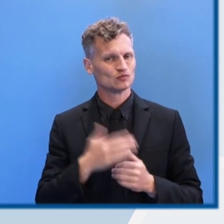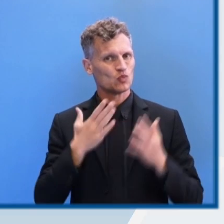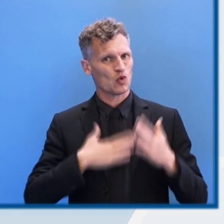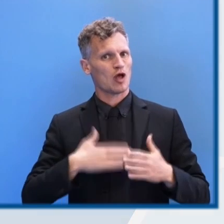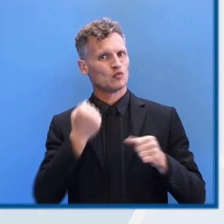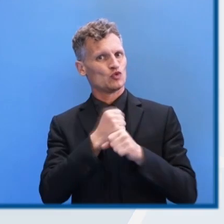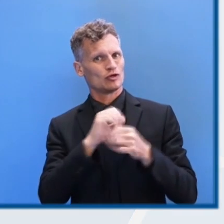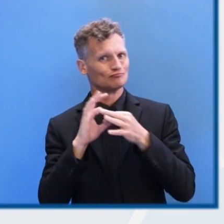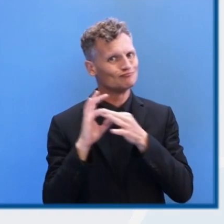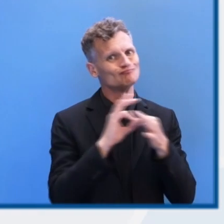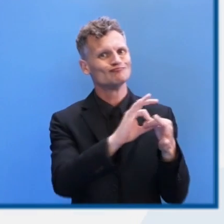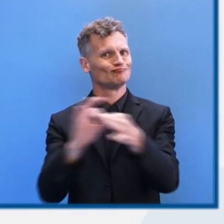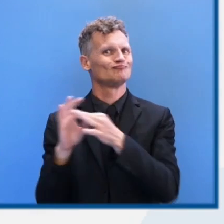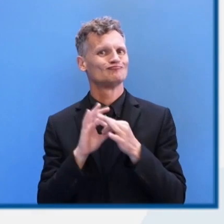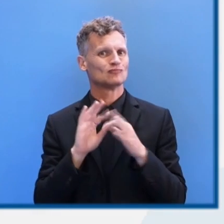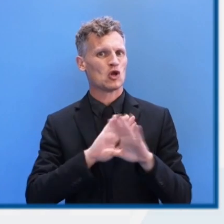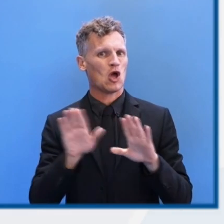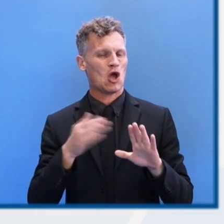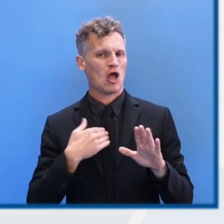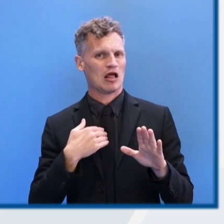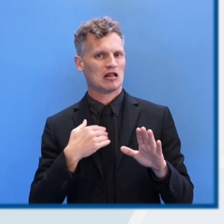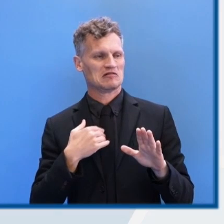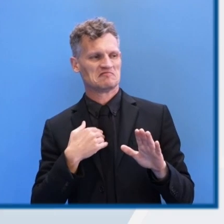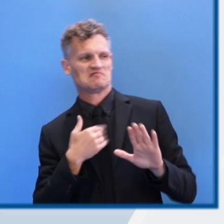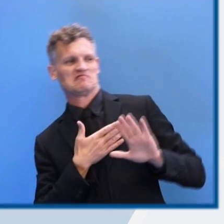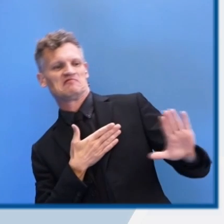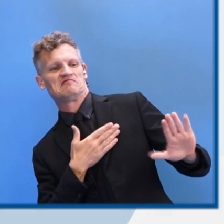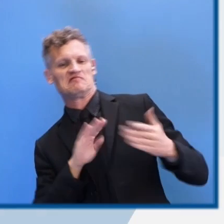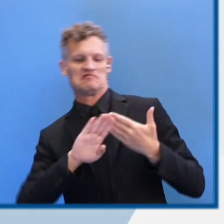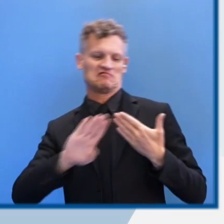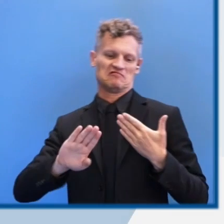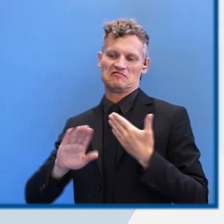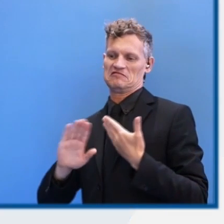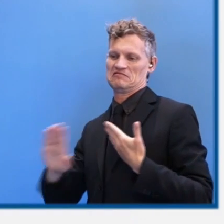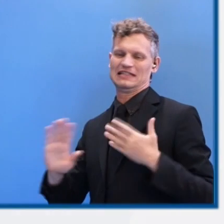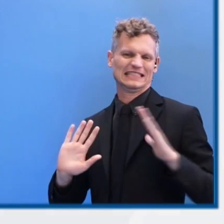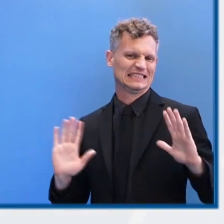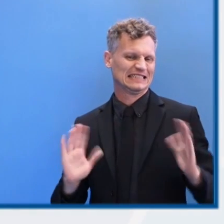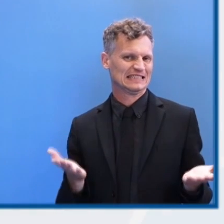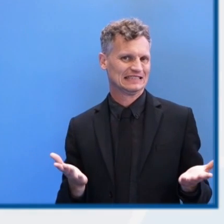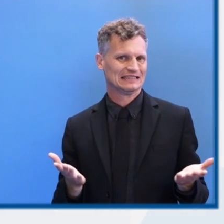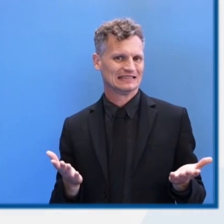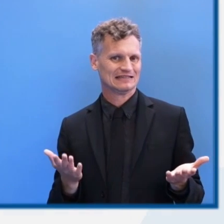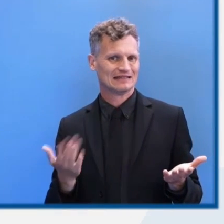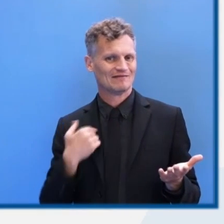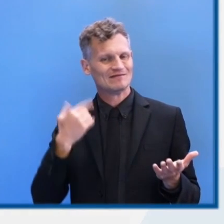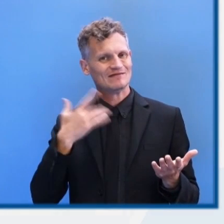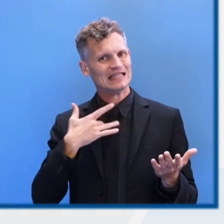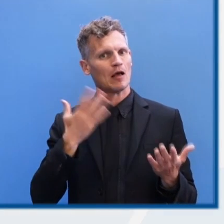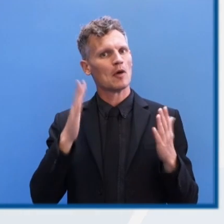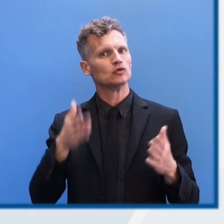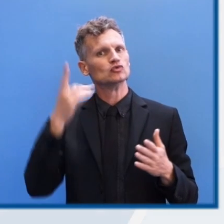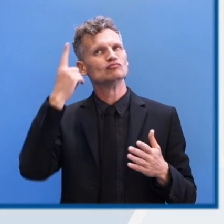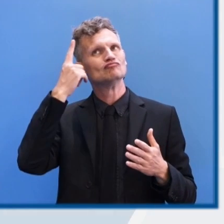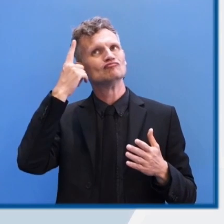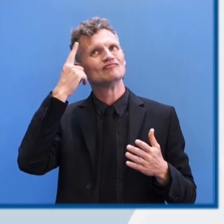constructive that you start with pragmatic approaches, that you really start to work together, and then the